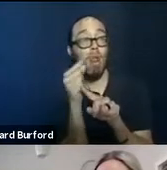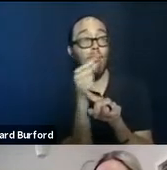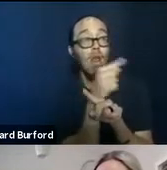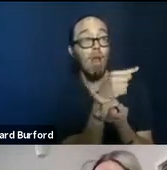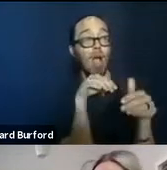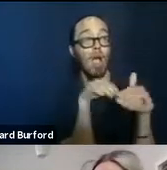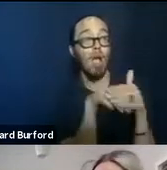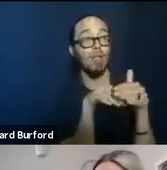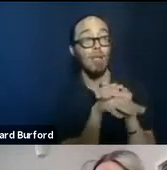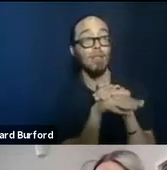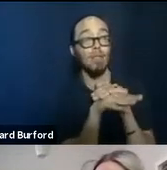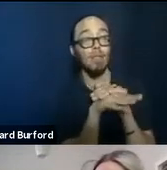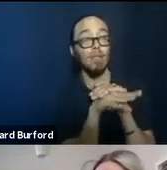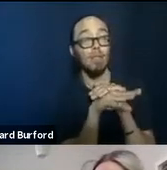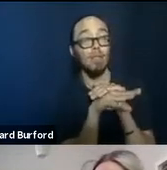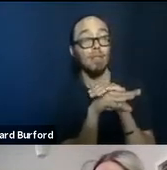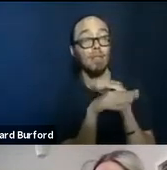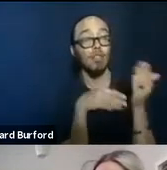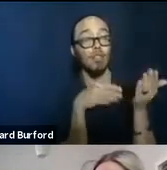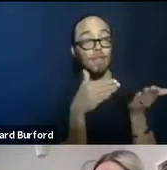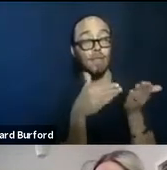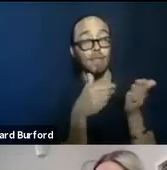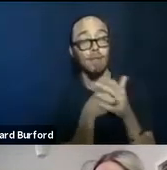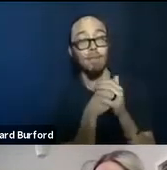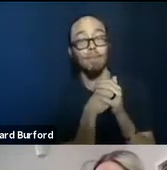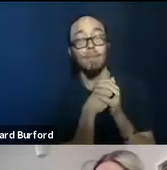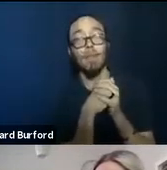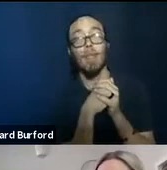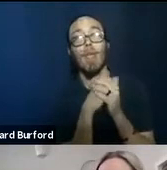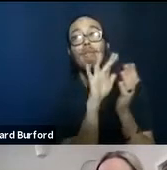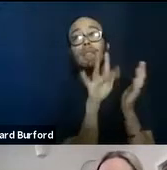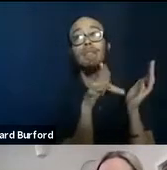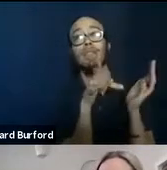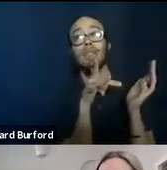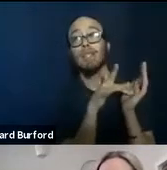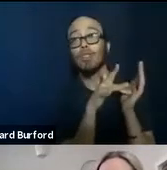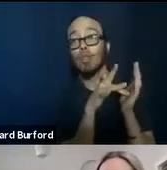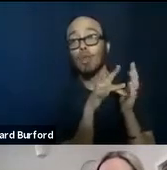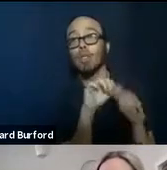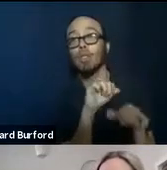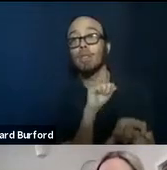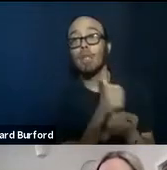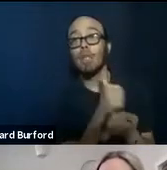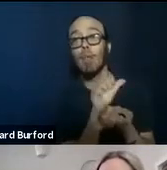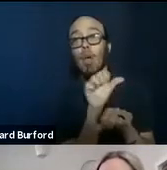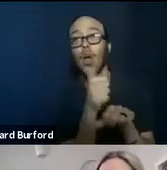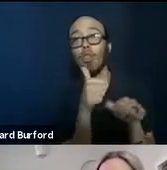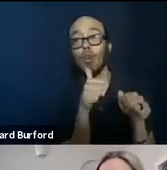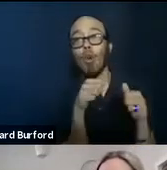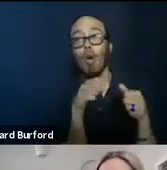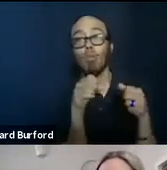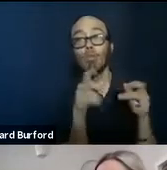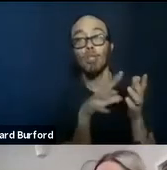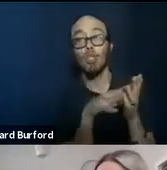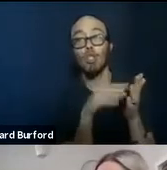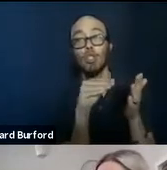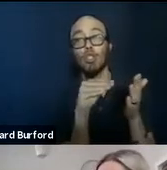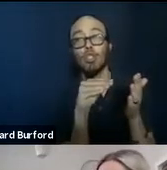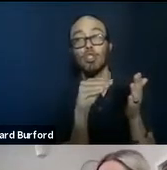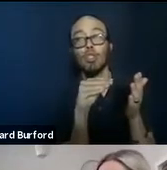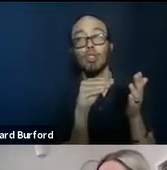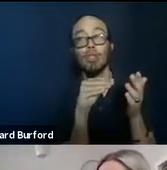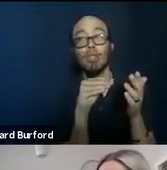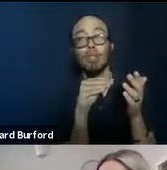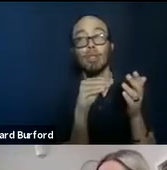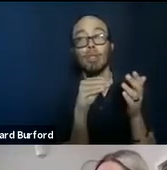the rehabilitation services, the center has established another opportunity to them, where we have